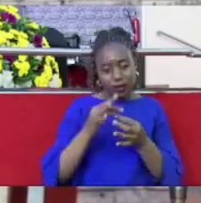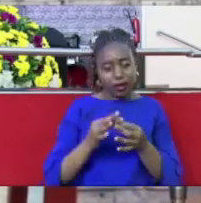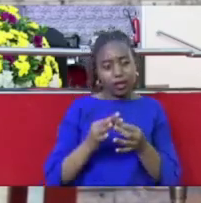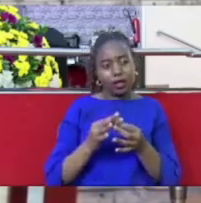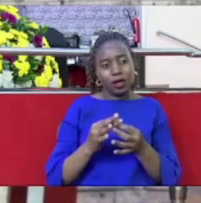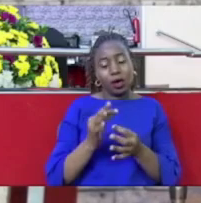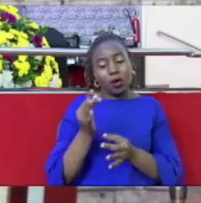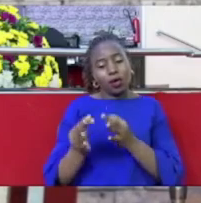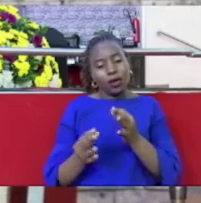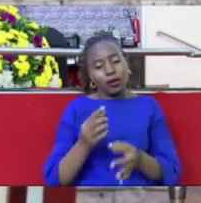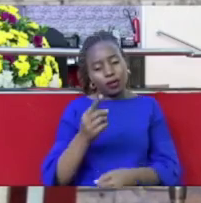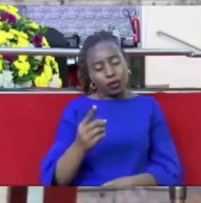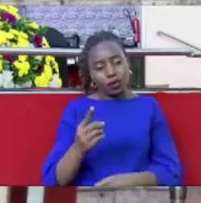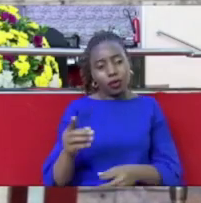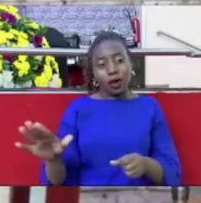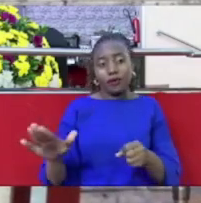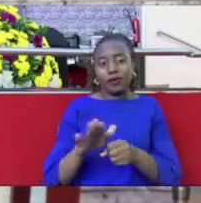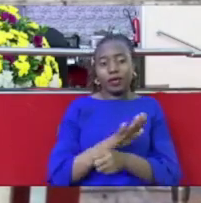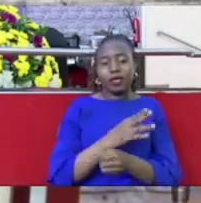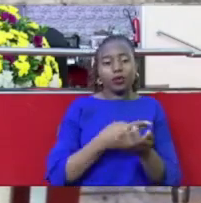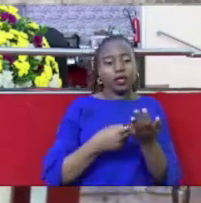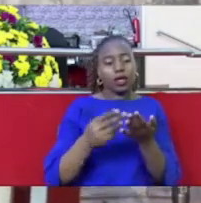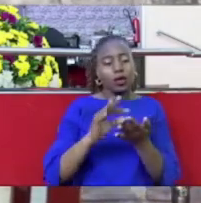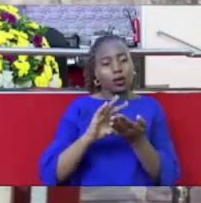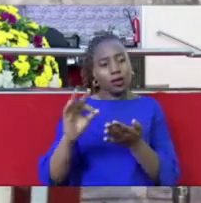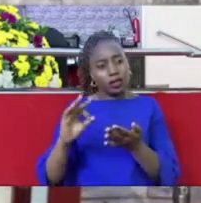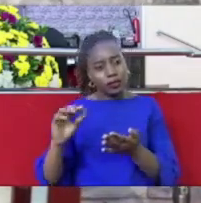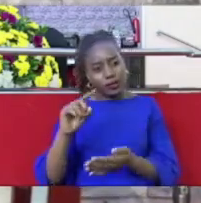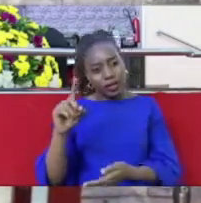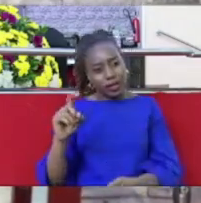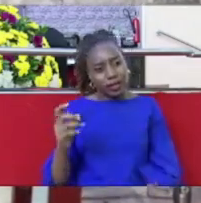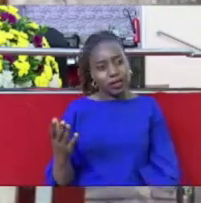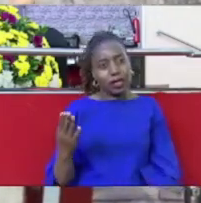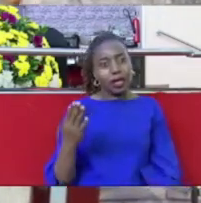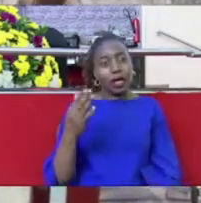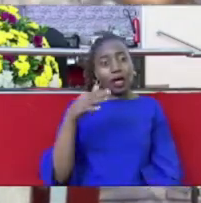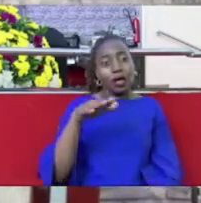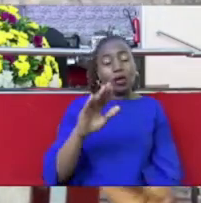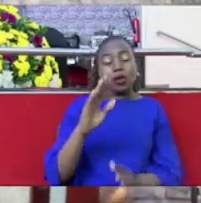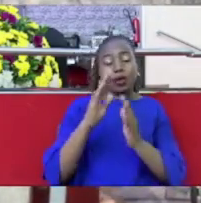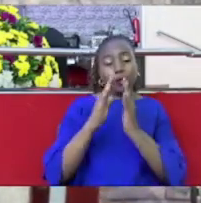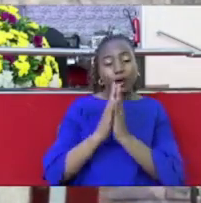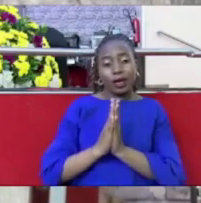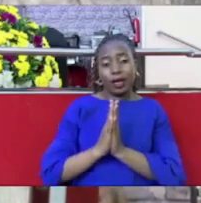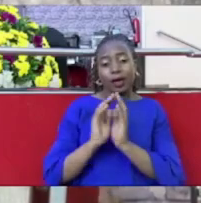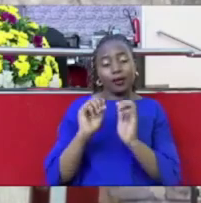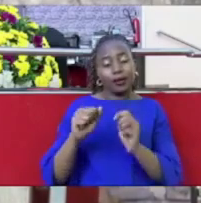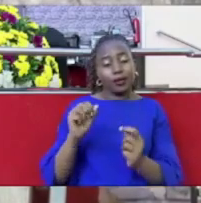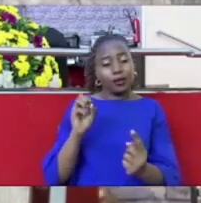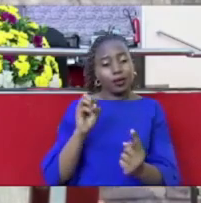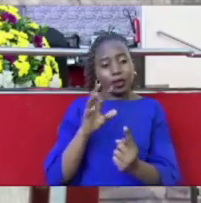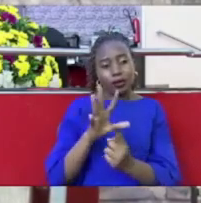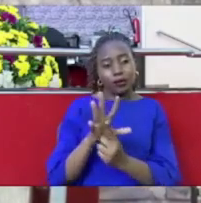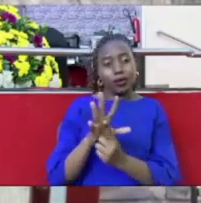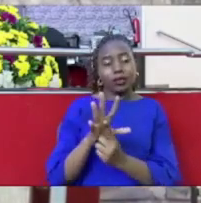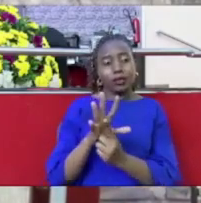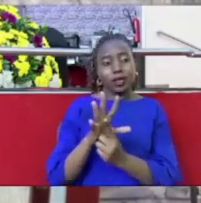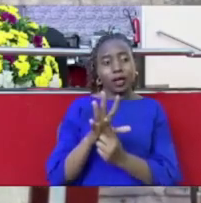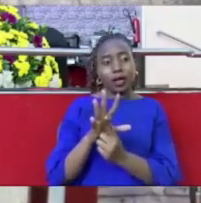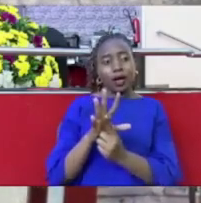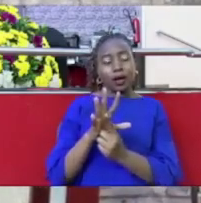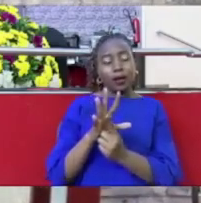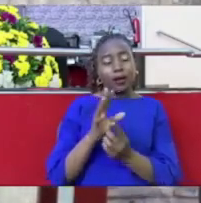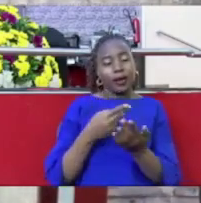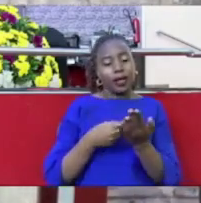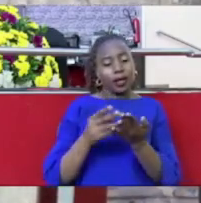Je, nimejazwa na ubatizo wa Roho Mtakatifu? Is my prayer being guarded under the influence of the Holy Spirit? Je, ombi langu linaongozwa na Roho